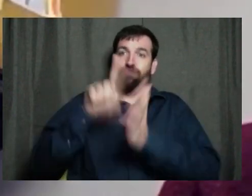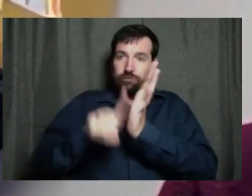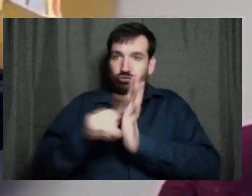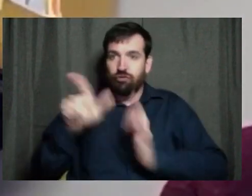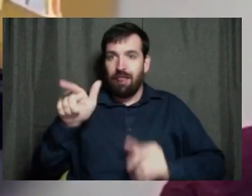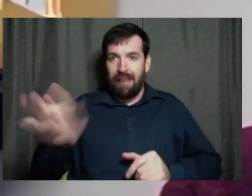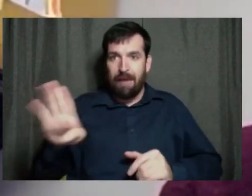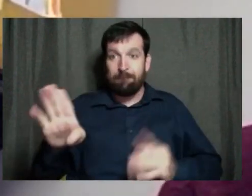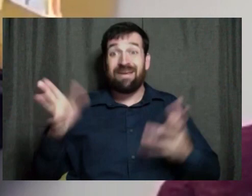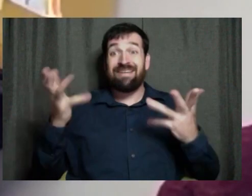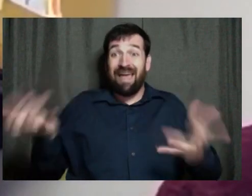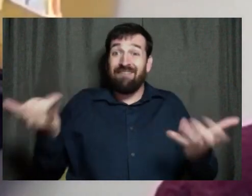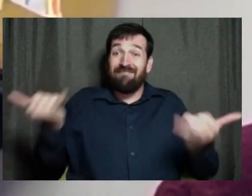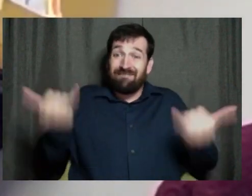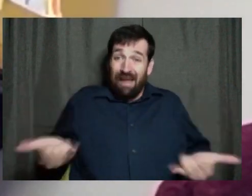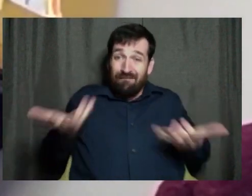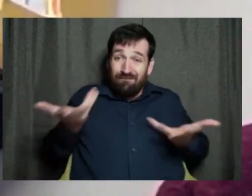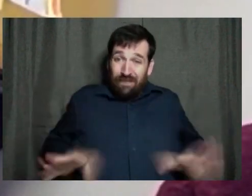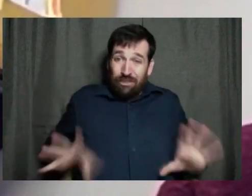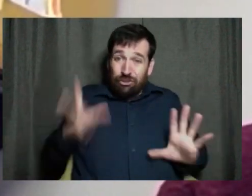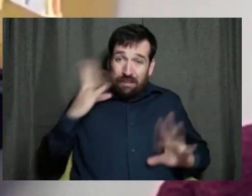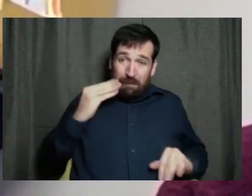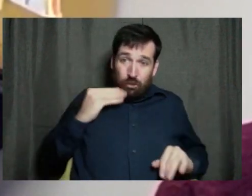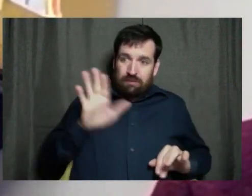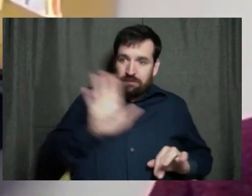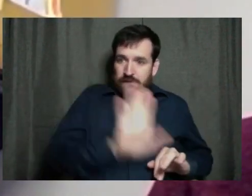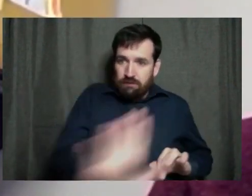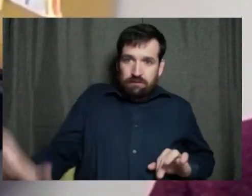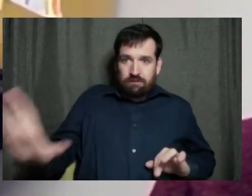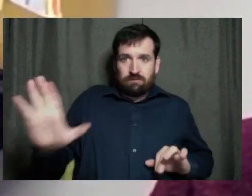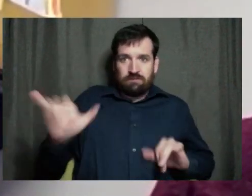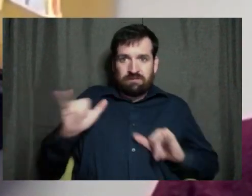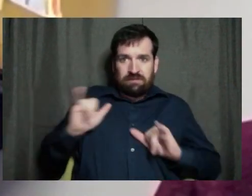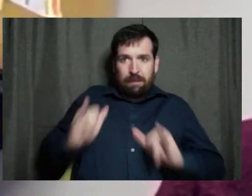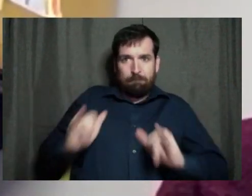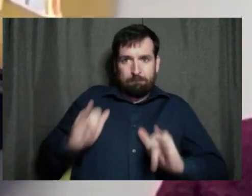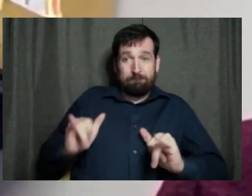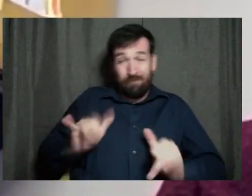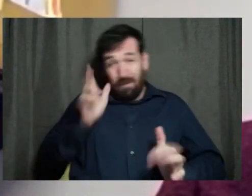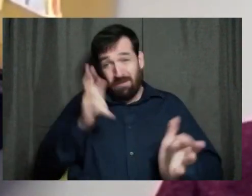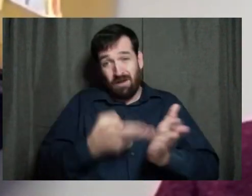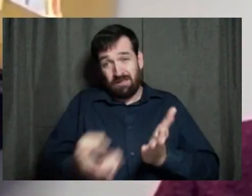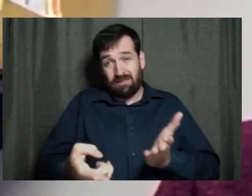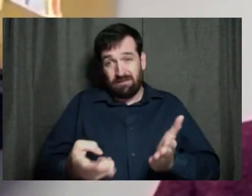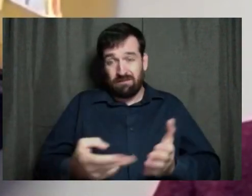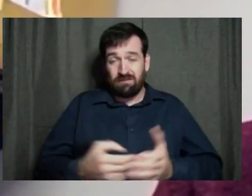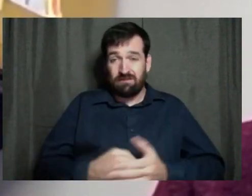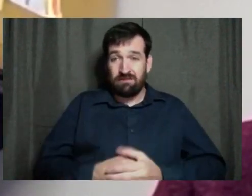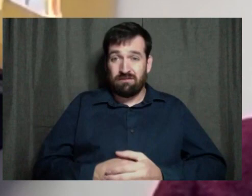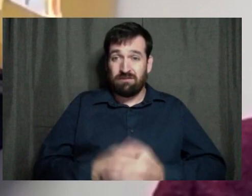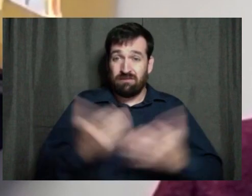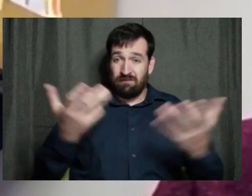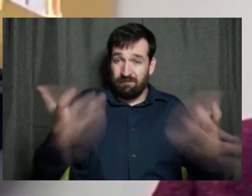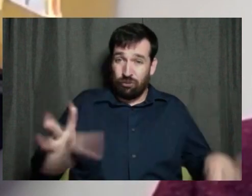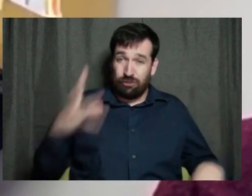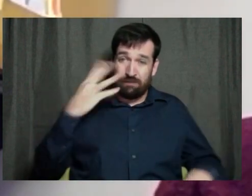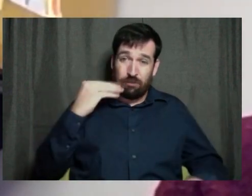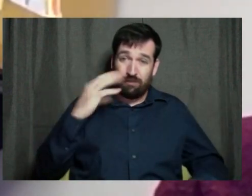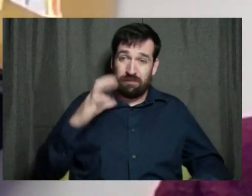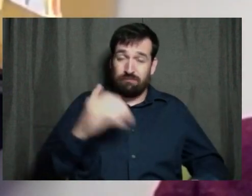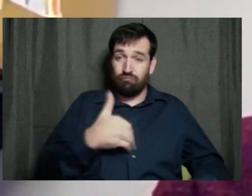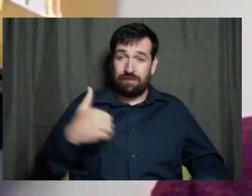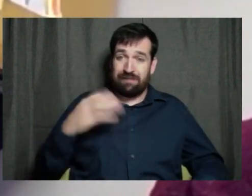actually experienced firsthand what these patients go through. And I'll be honest, like going through cancer treatment is nothing what